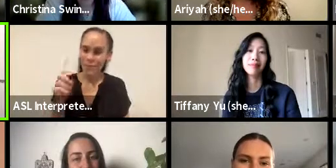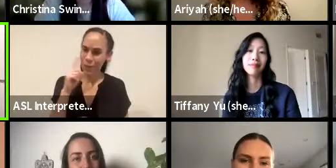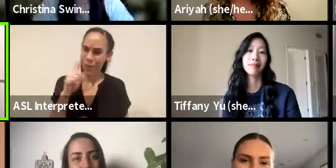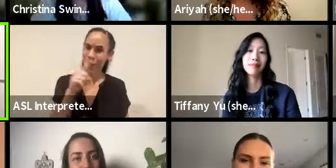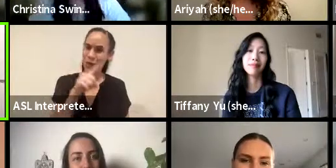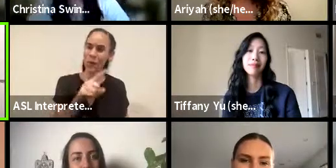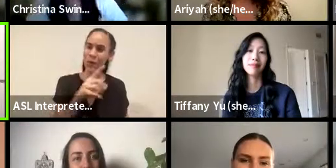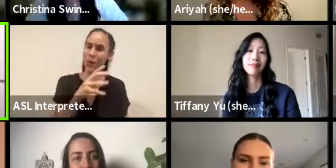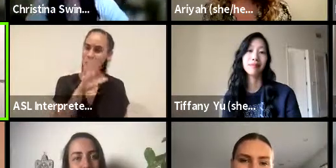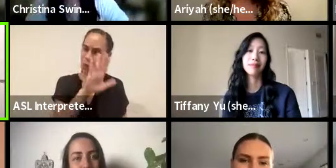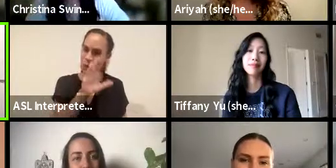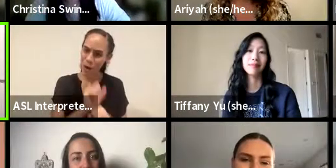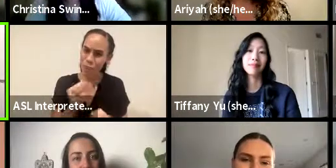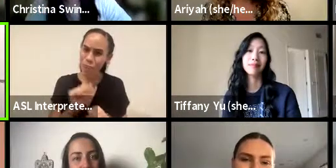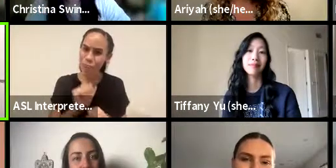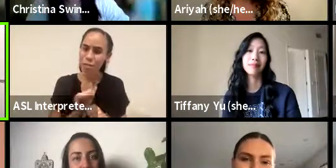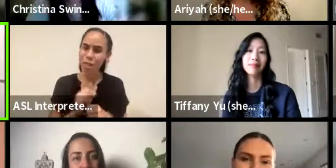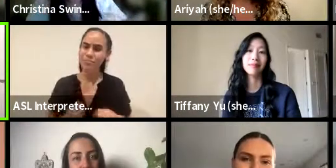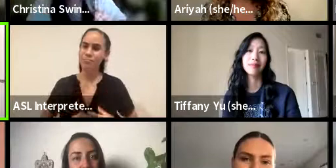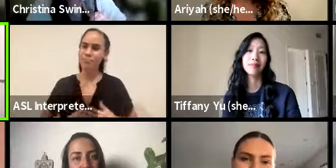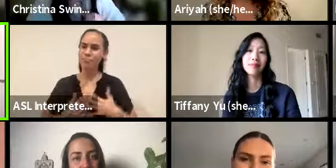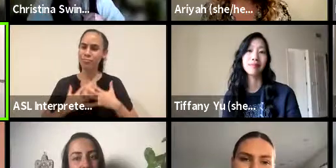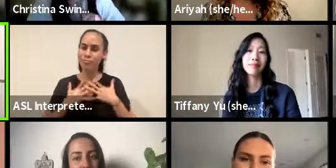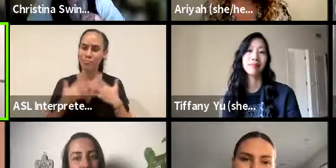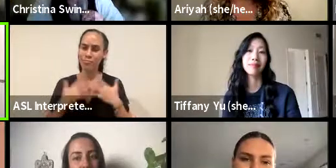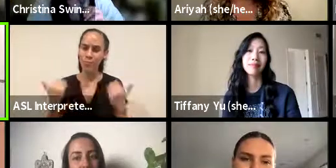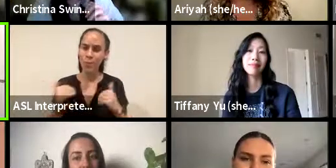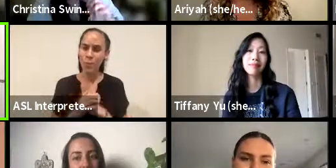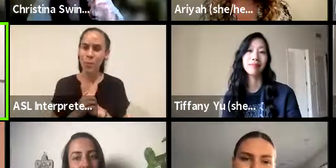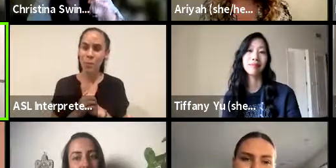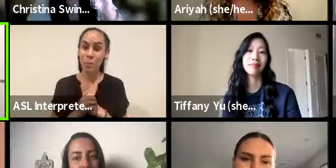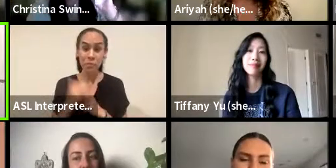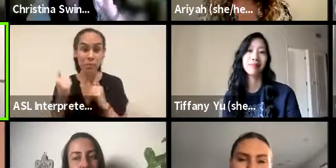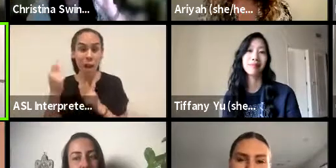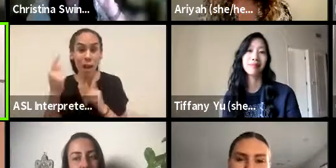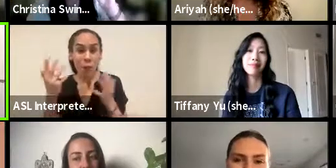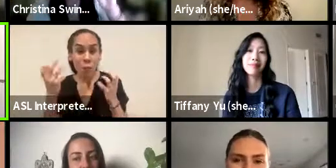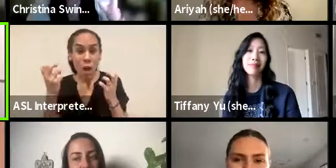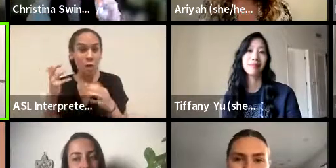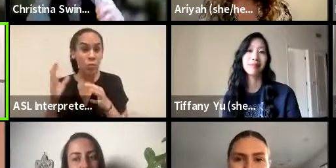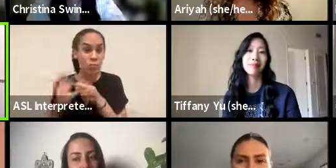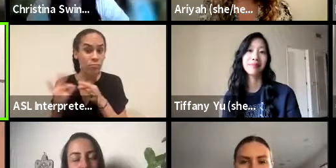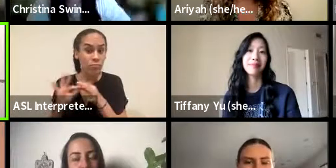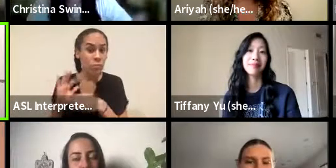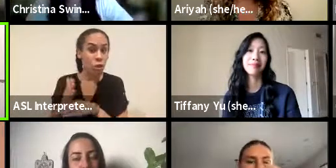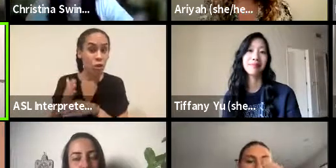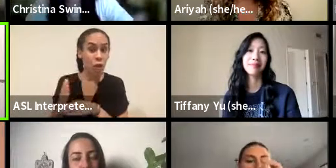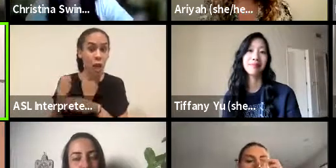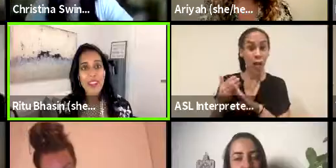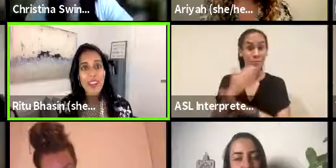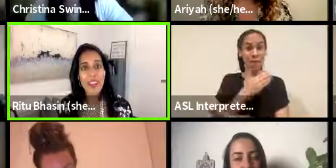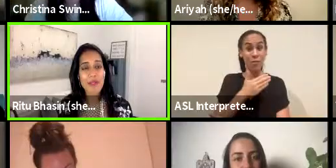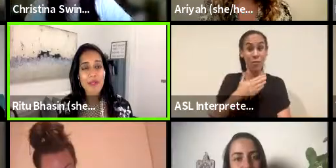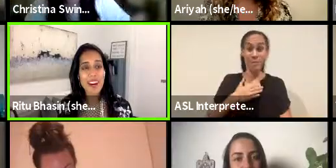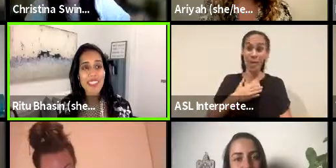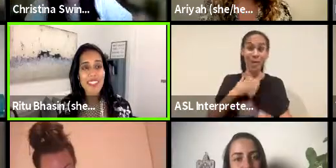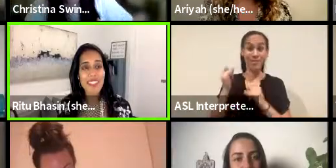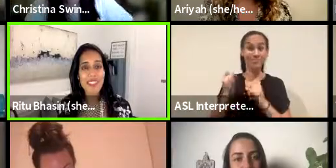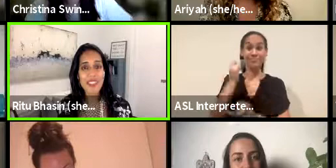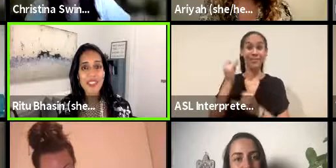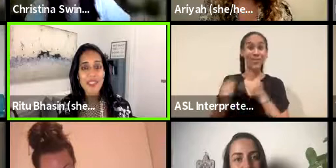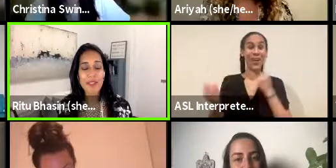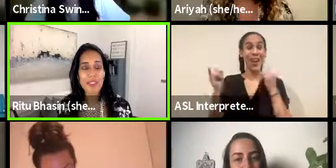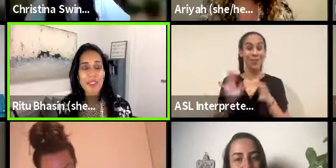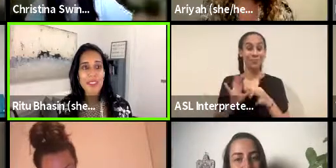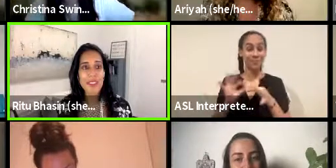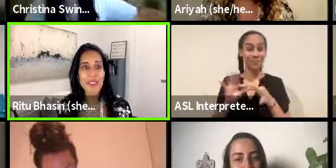are. Is there anyone else who would like to share before I make my final remarks and